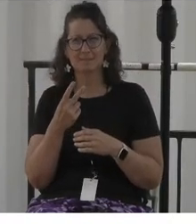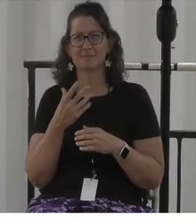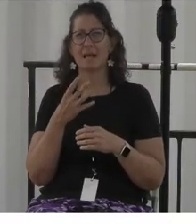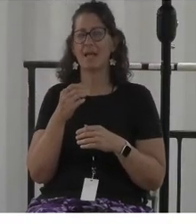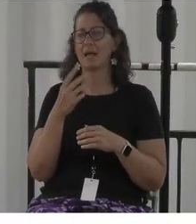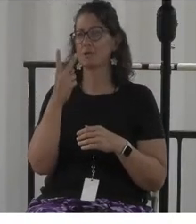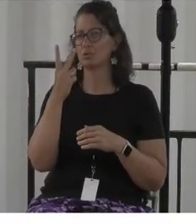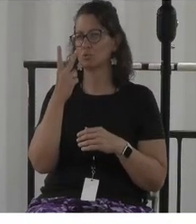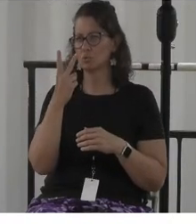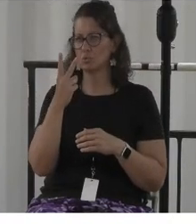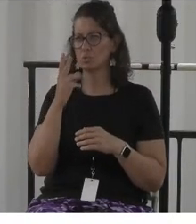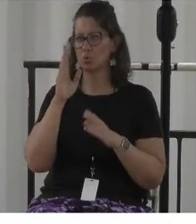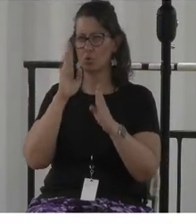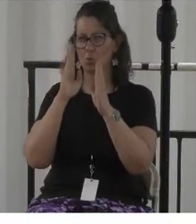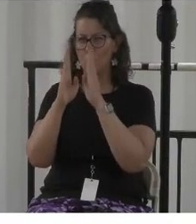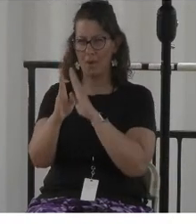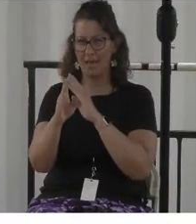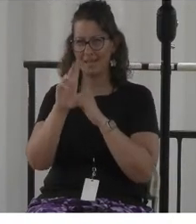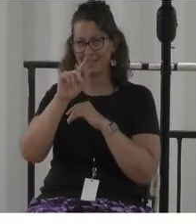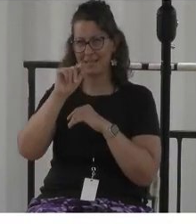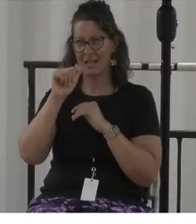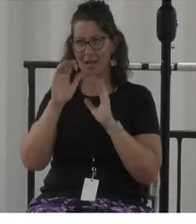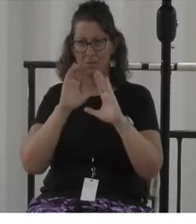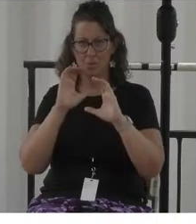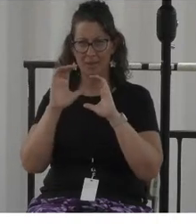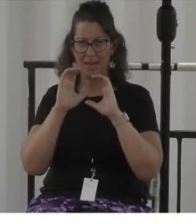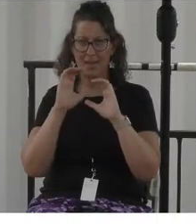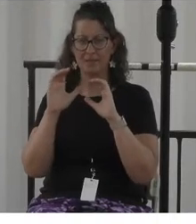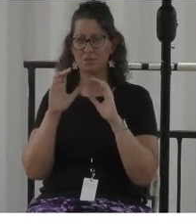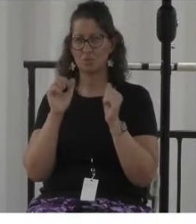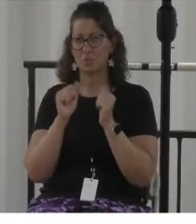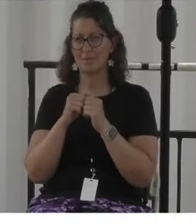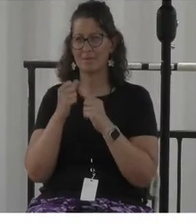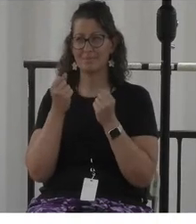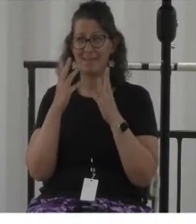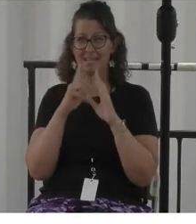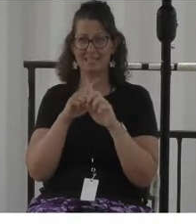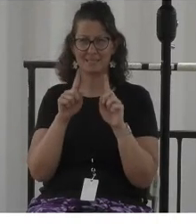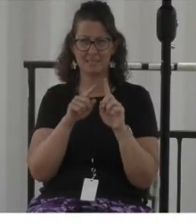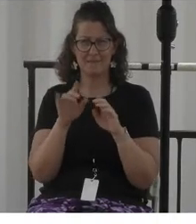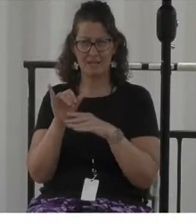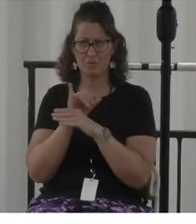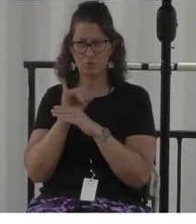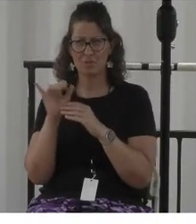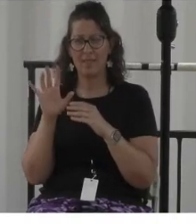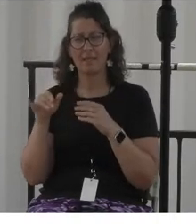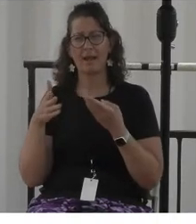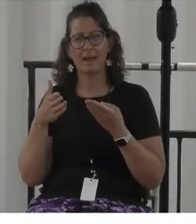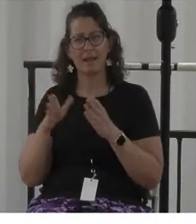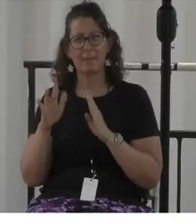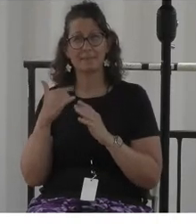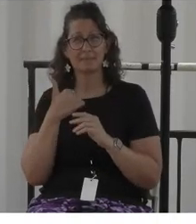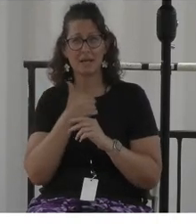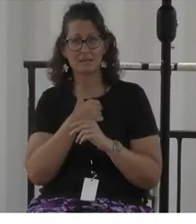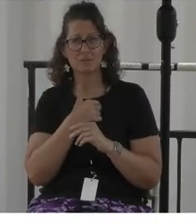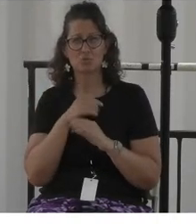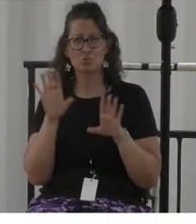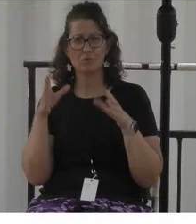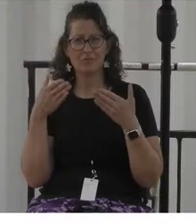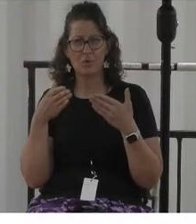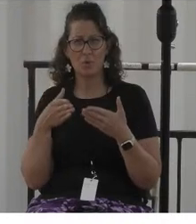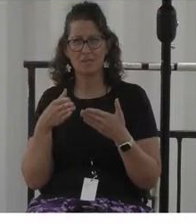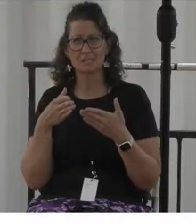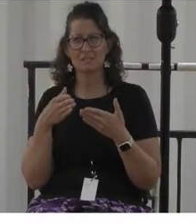two-way data communications across many different industries, and that enables us to